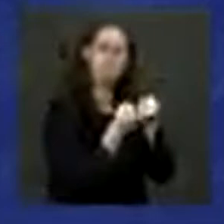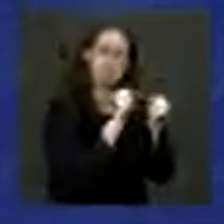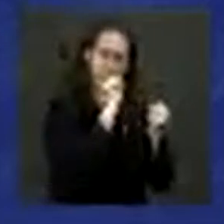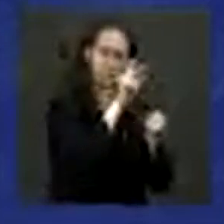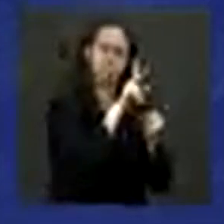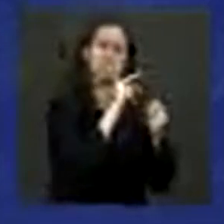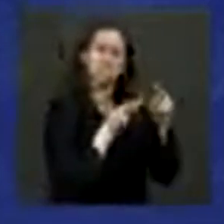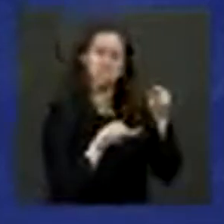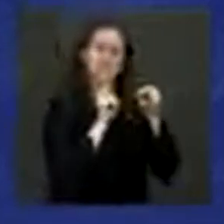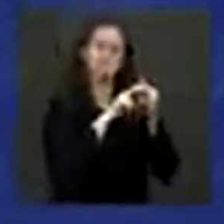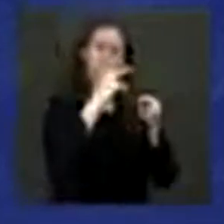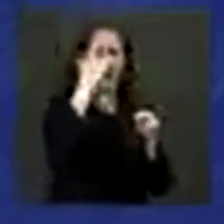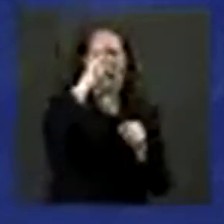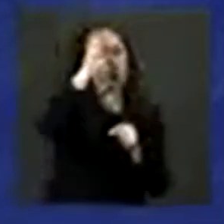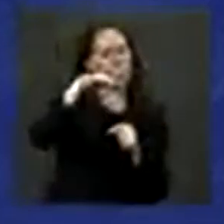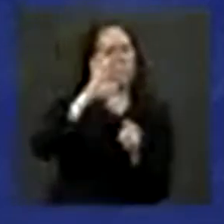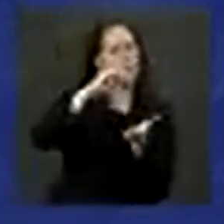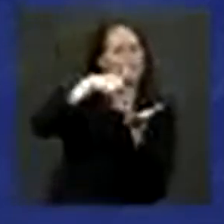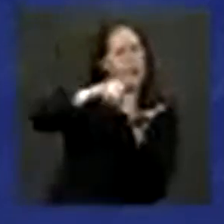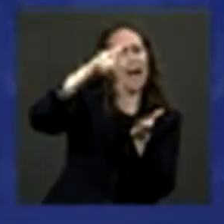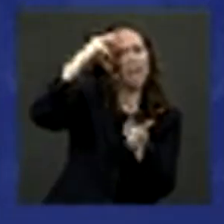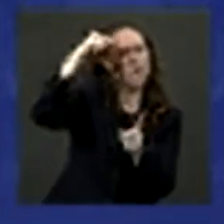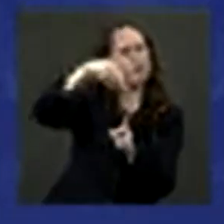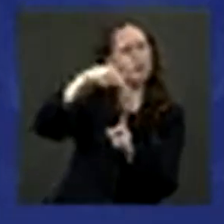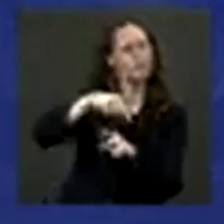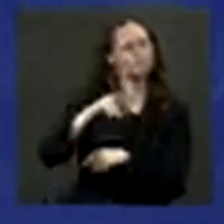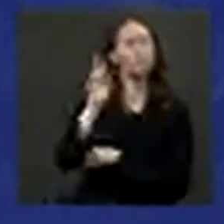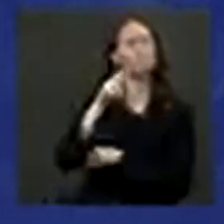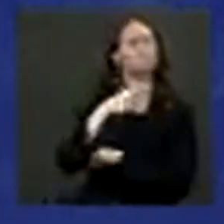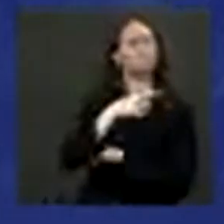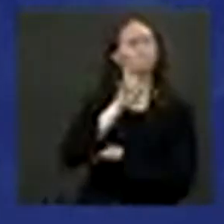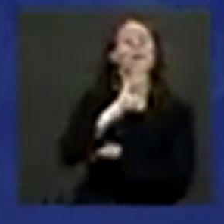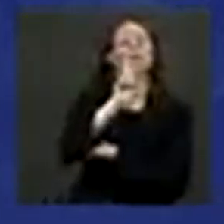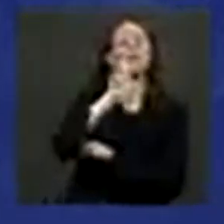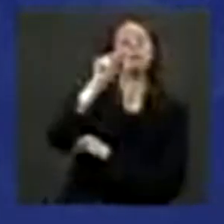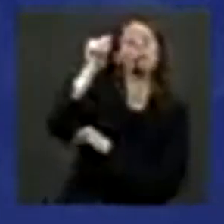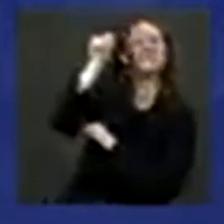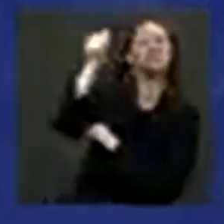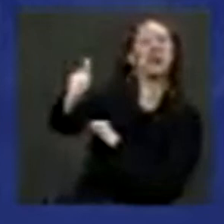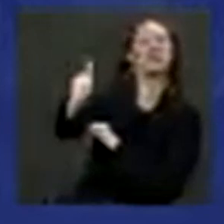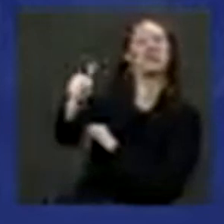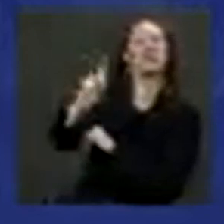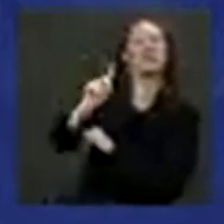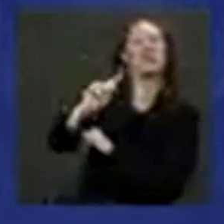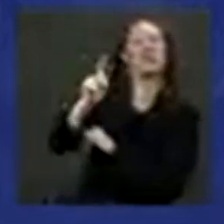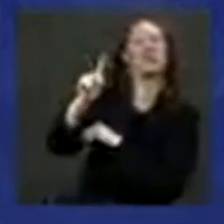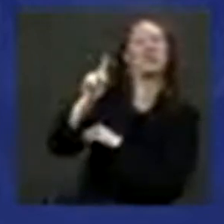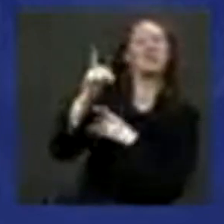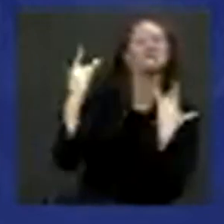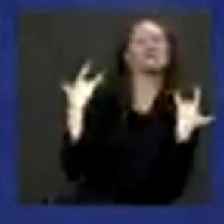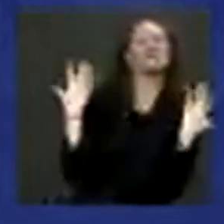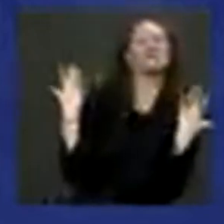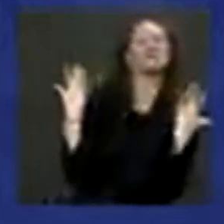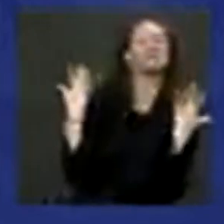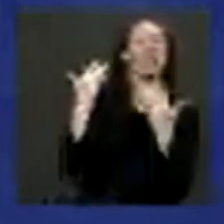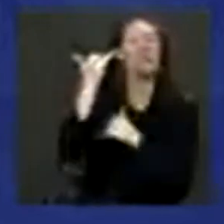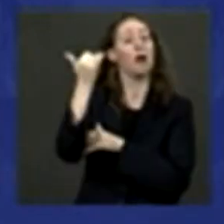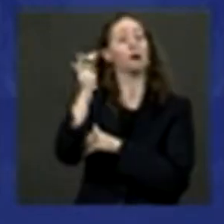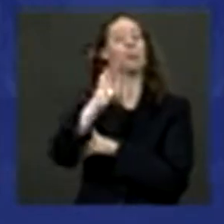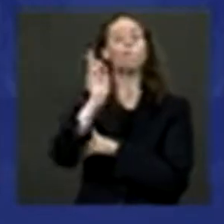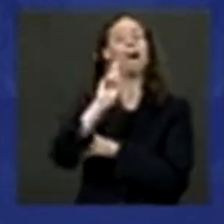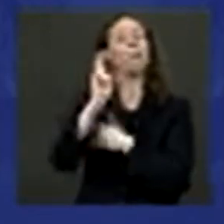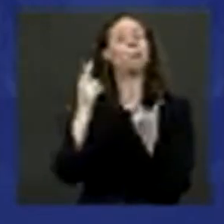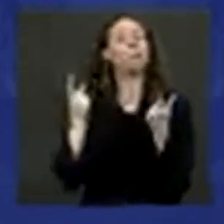say Democrats should do it alone. But then they're threatening to use a procedural power called the